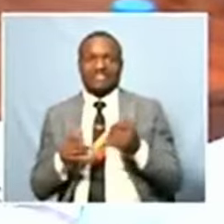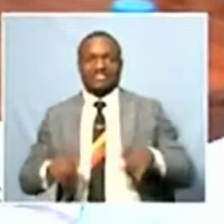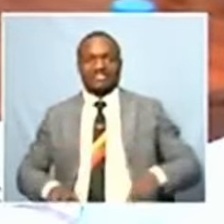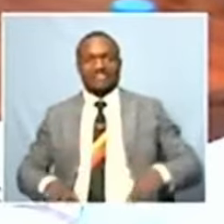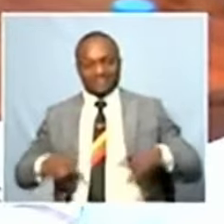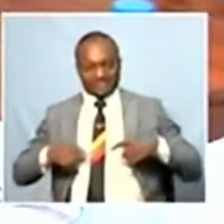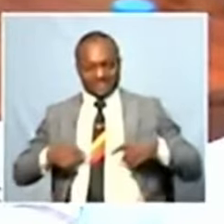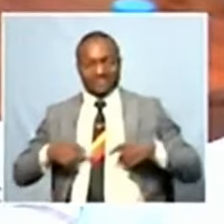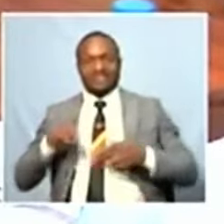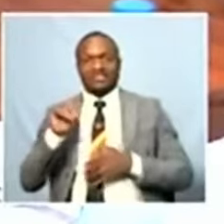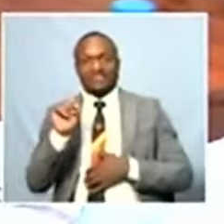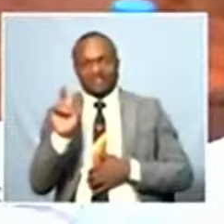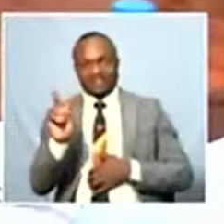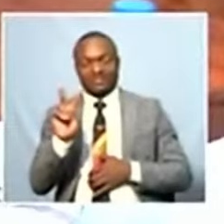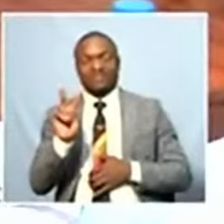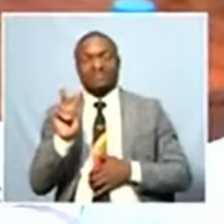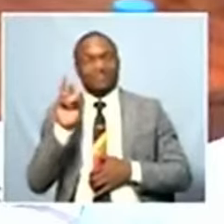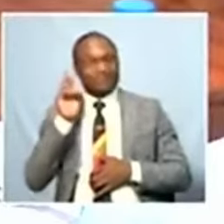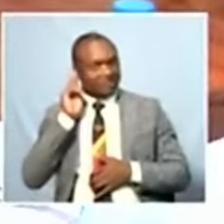live both on TV and